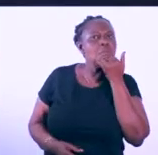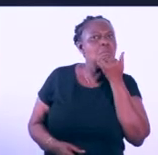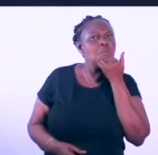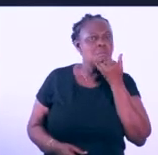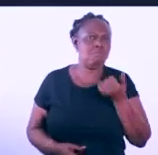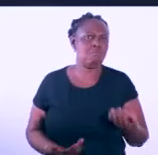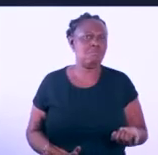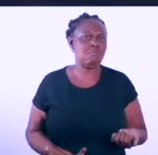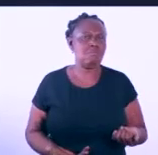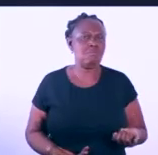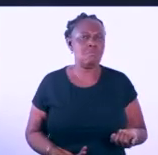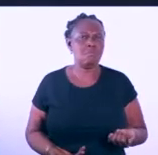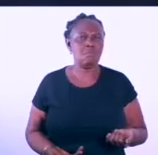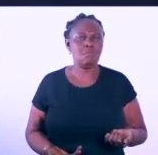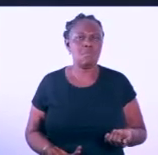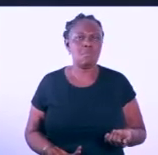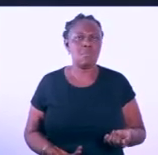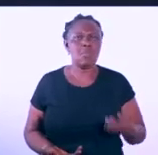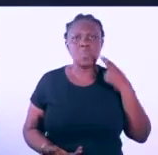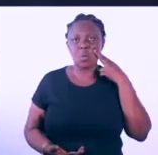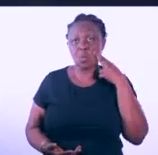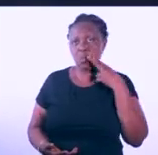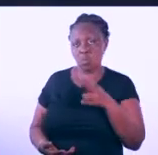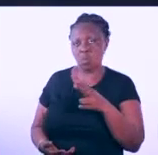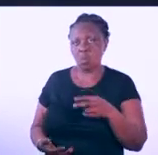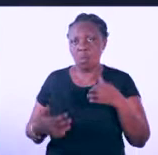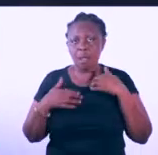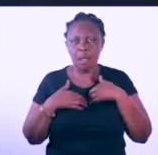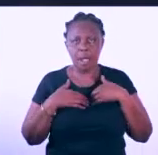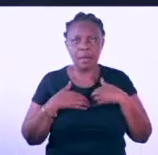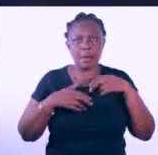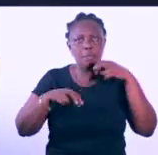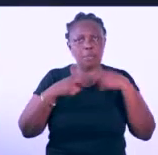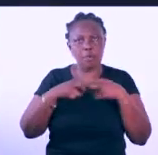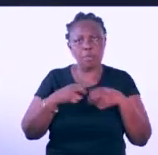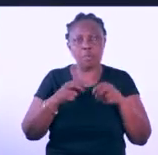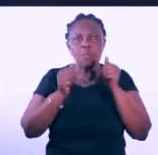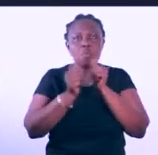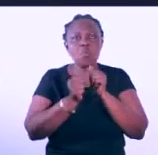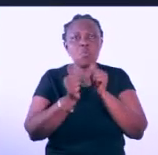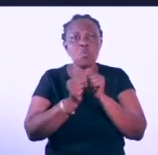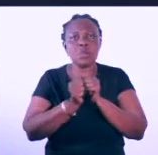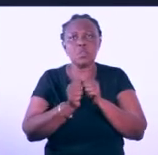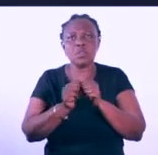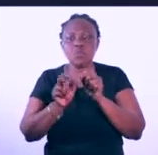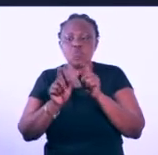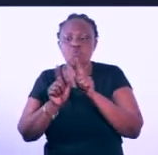answer correctly. And I noticed that he had a problem with